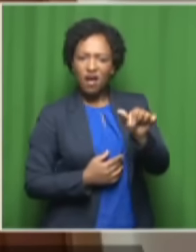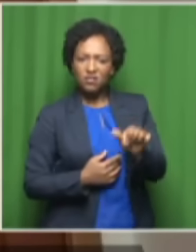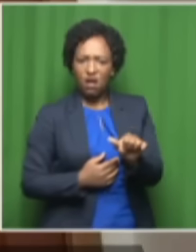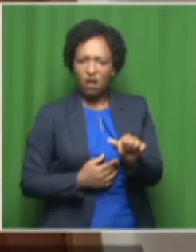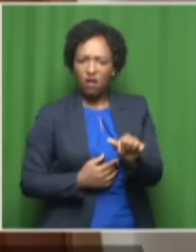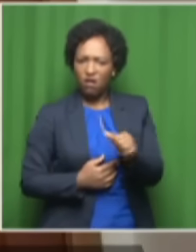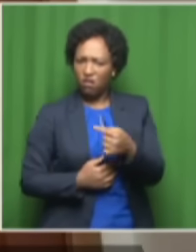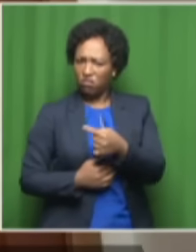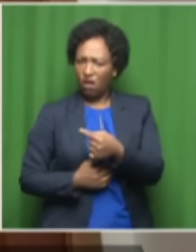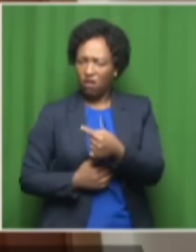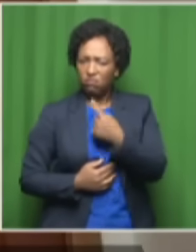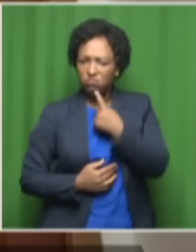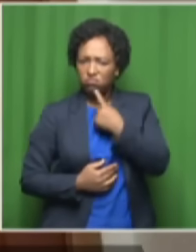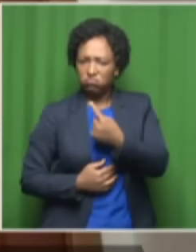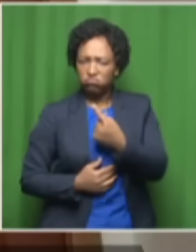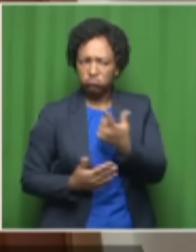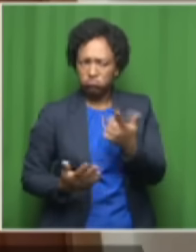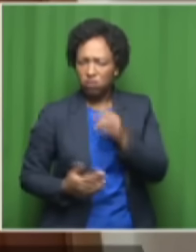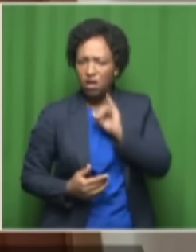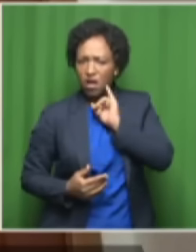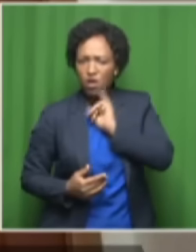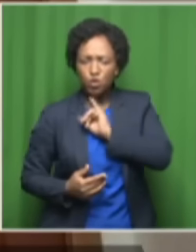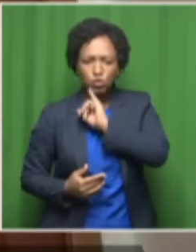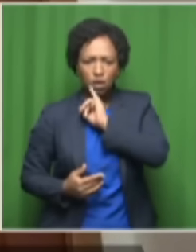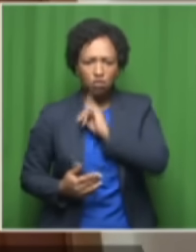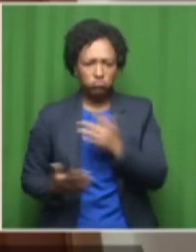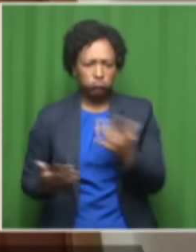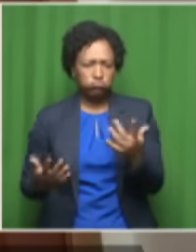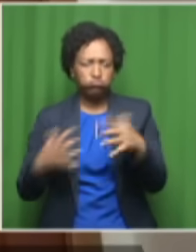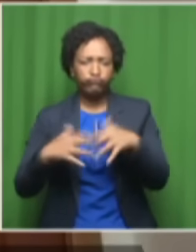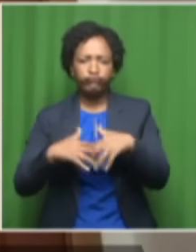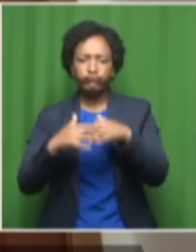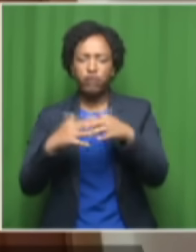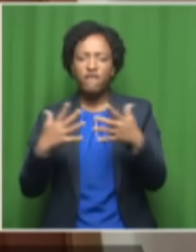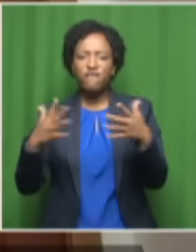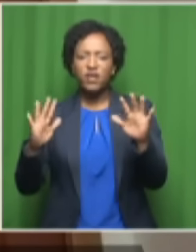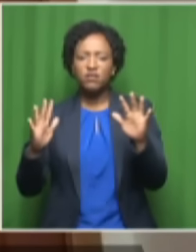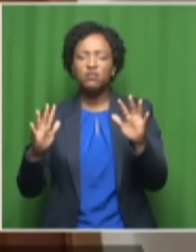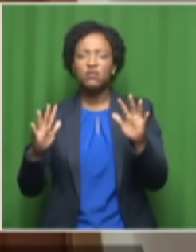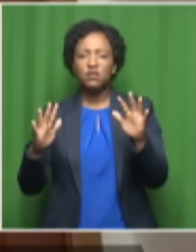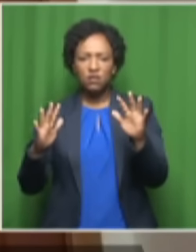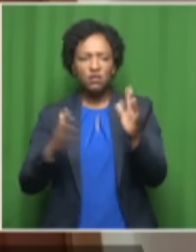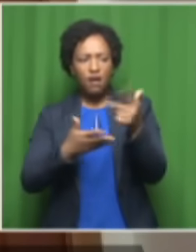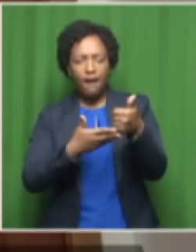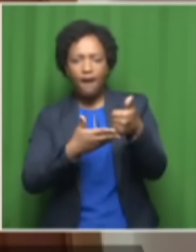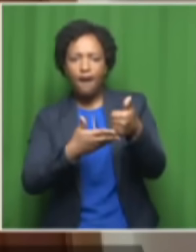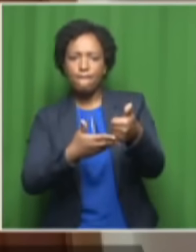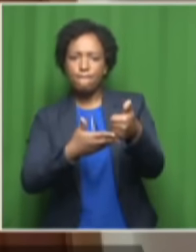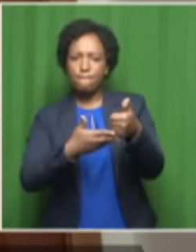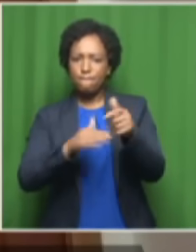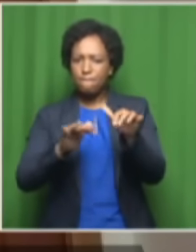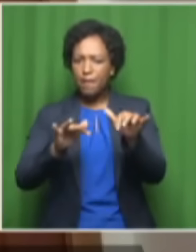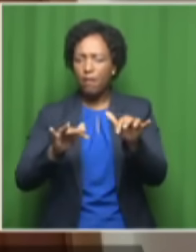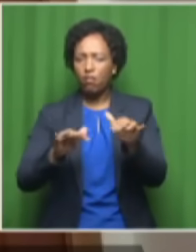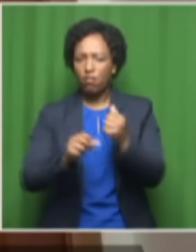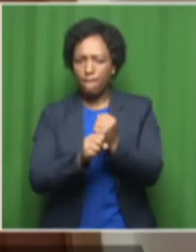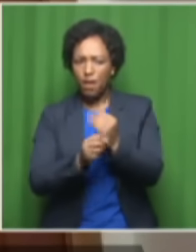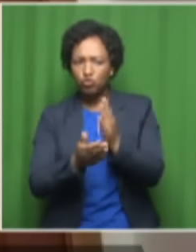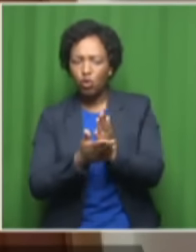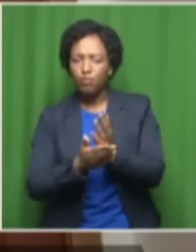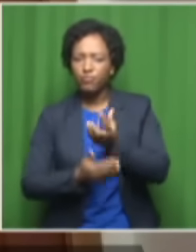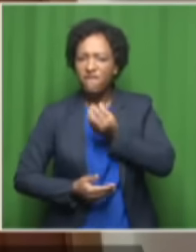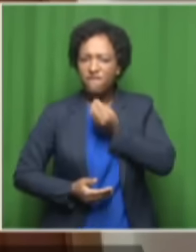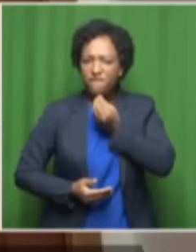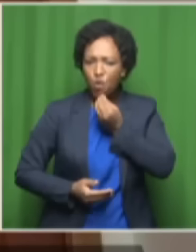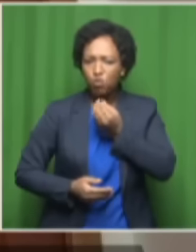claim that Israel was creating a dire humanitarian situation and listing a number